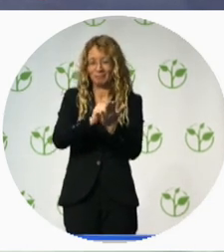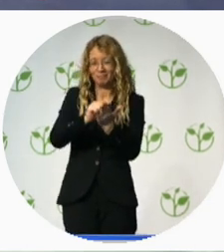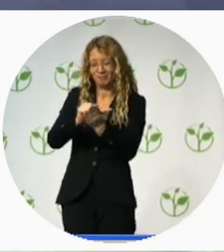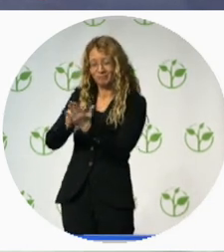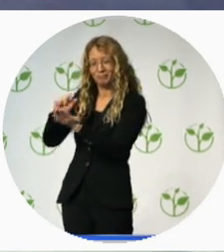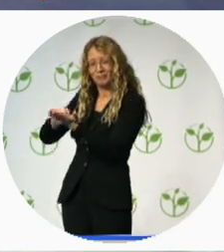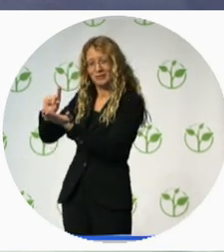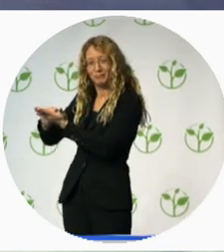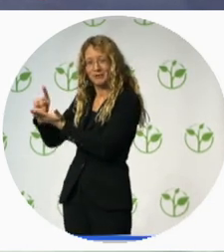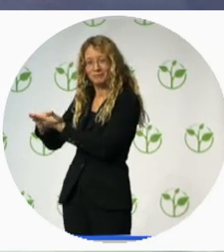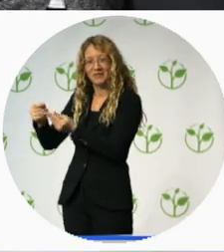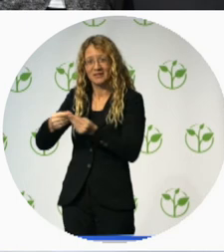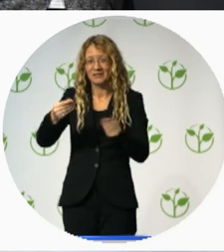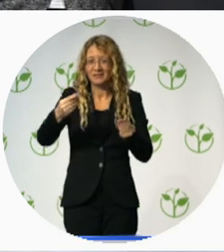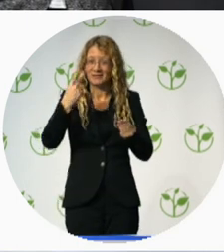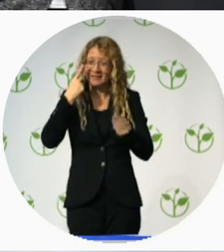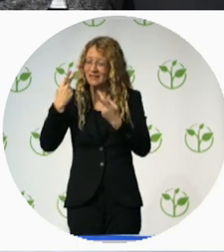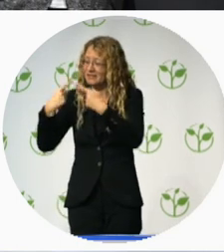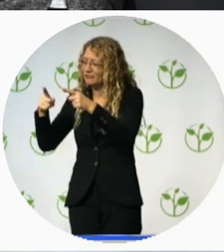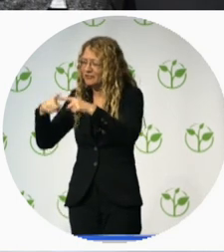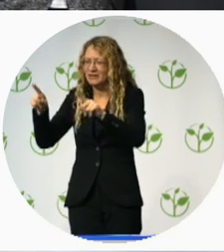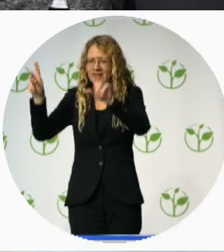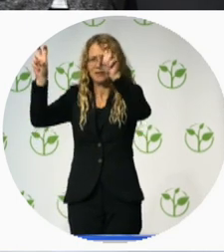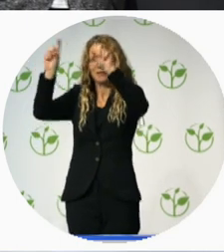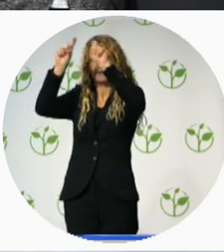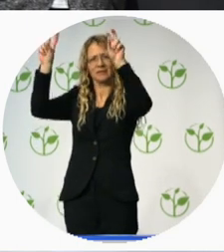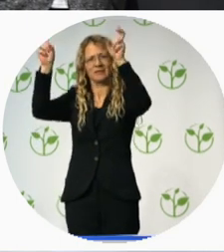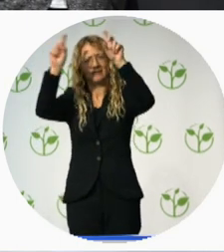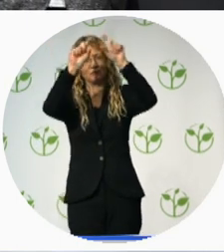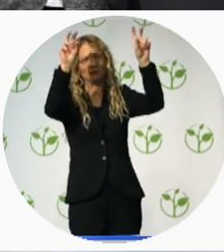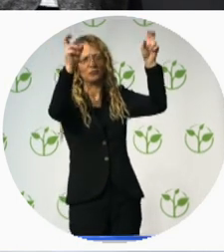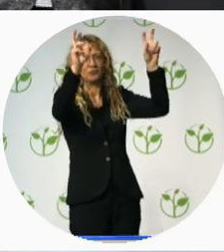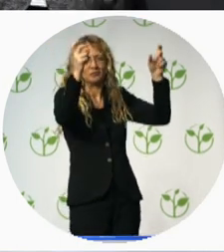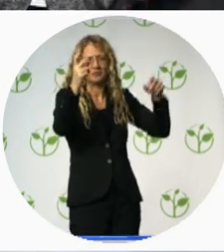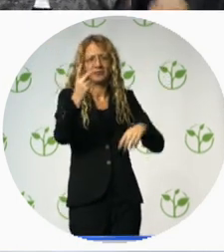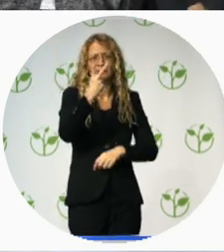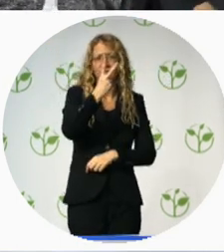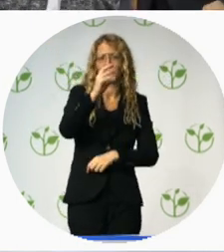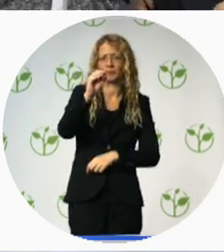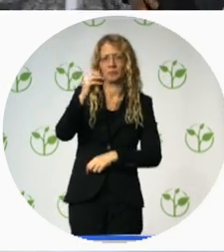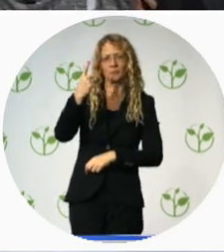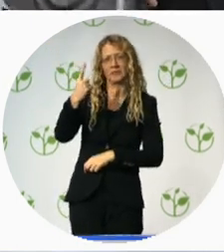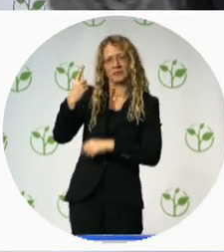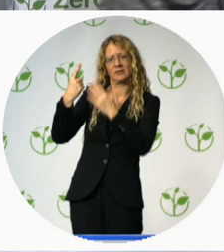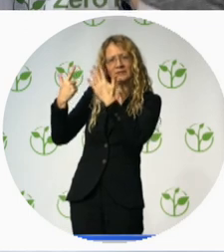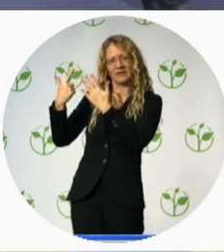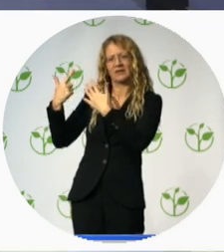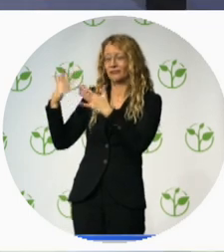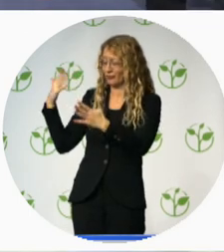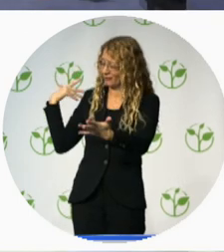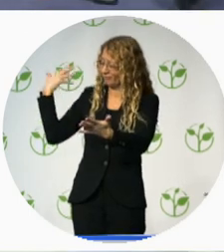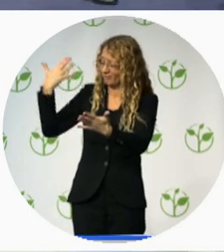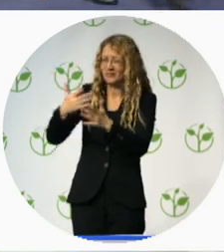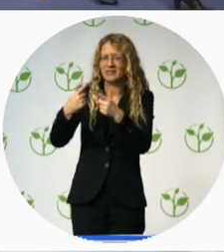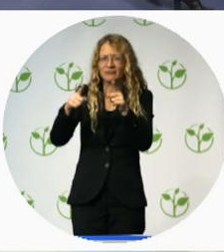Files. By 2017, 13 accessibility thematic files have been published and are available as free downloads, supporting